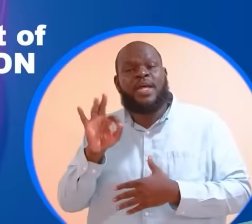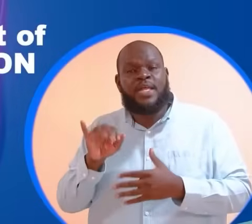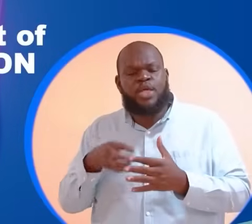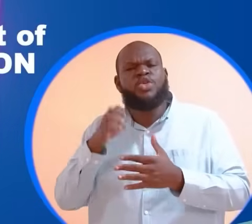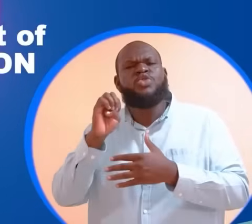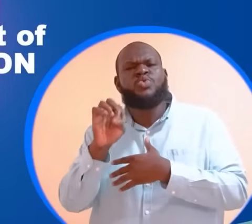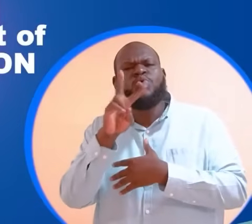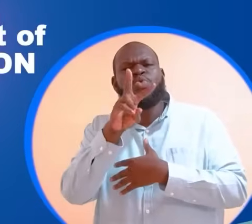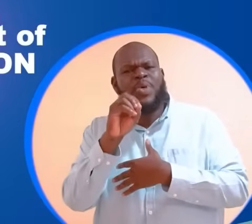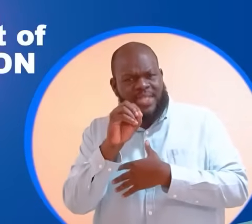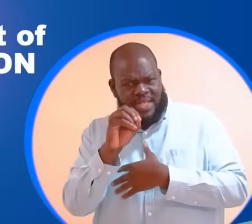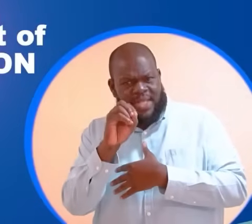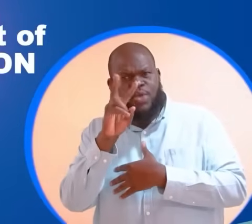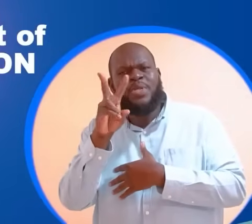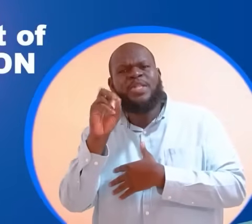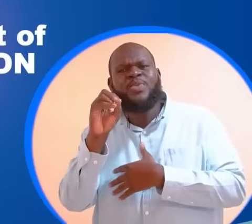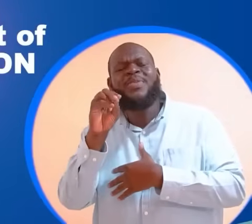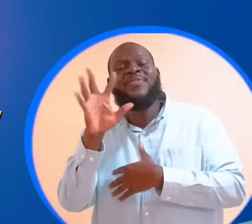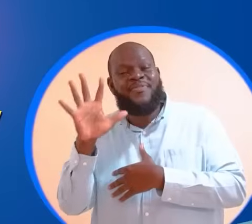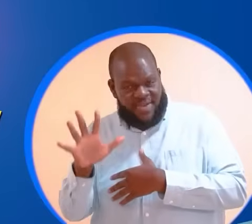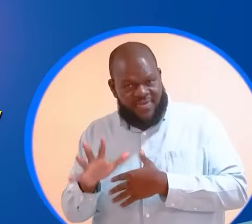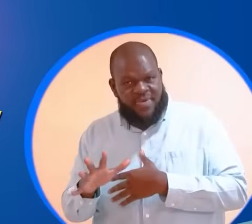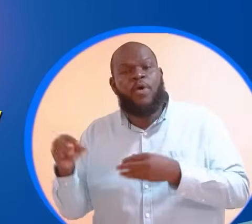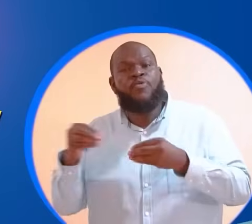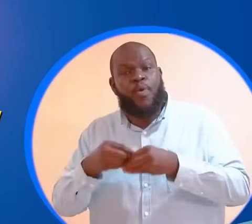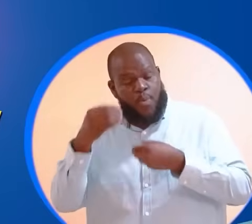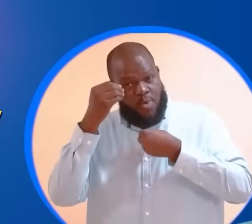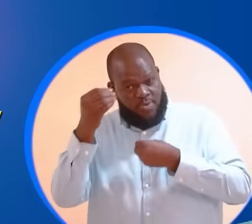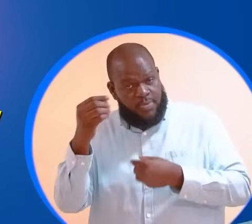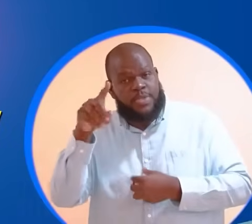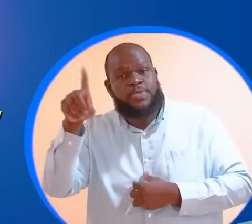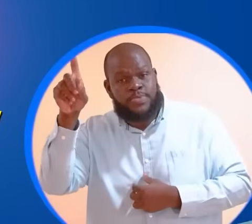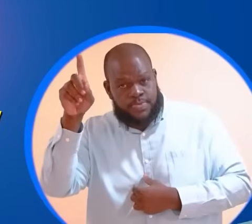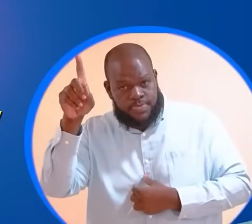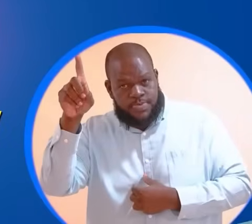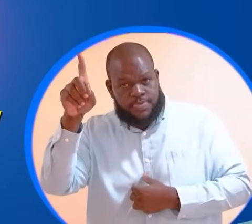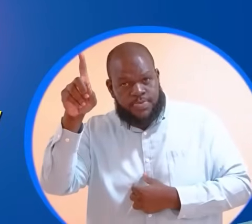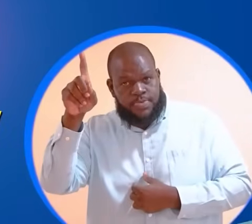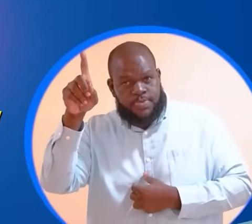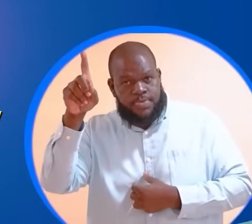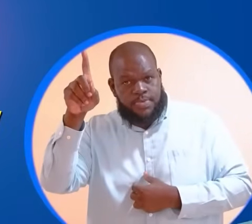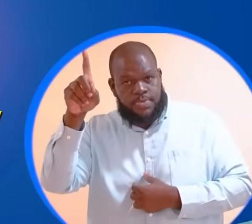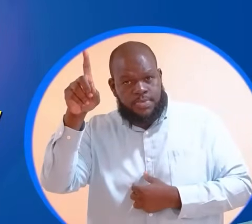end on Friday, June 20, 2025. For more information, contact the GECOM on